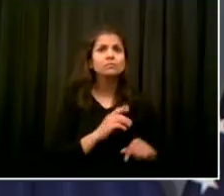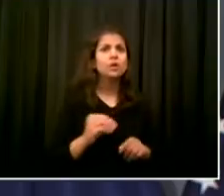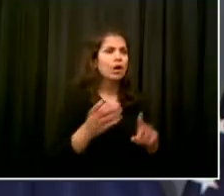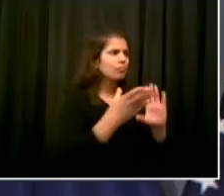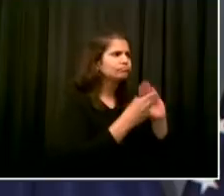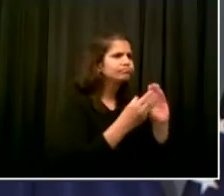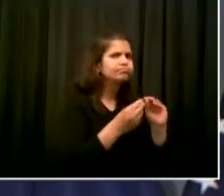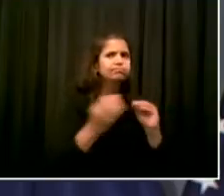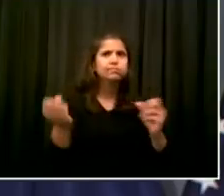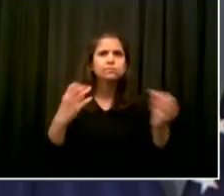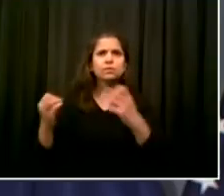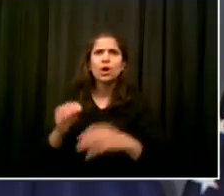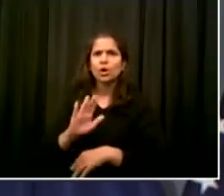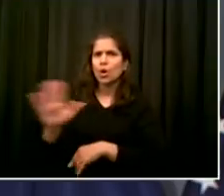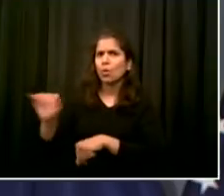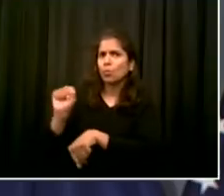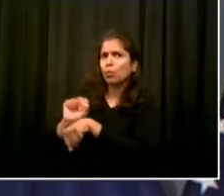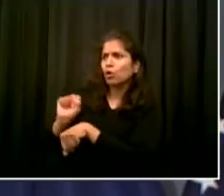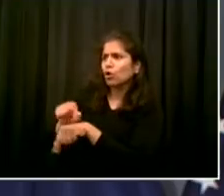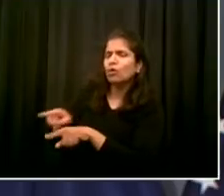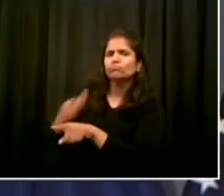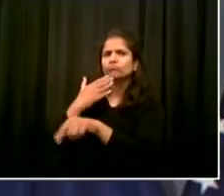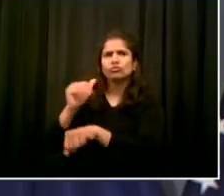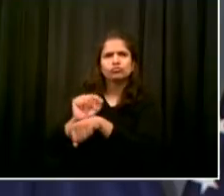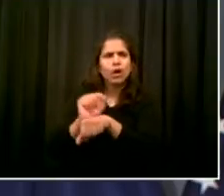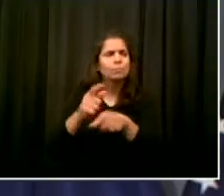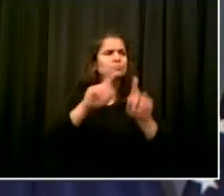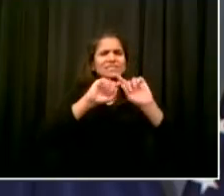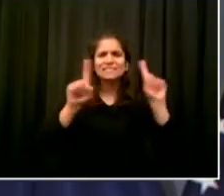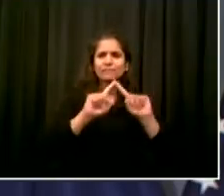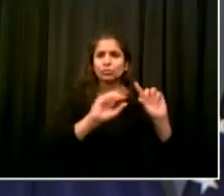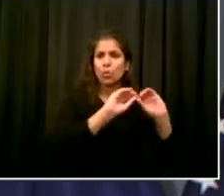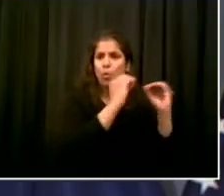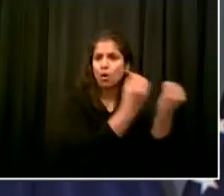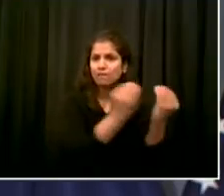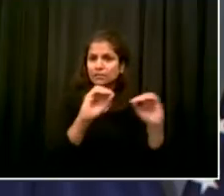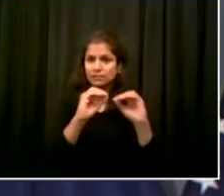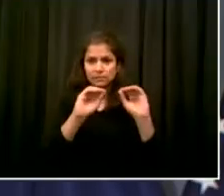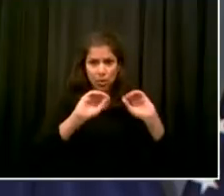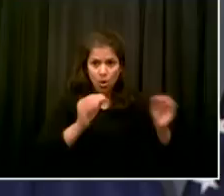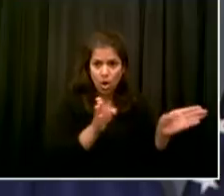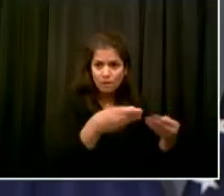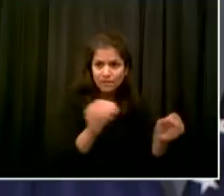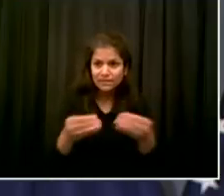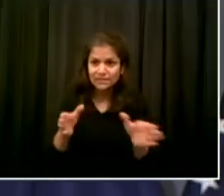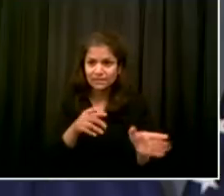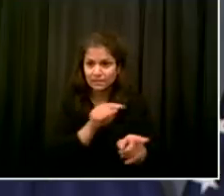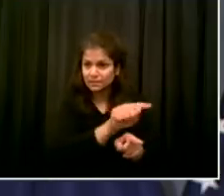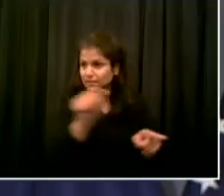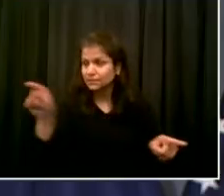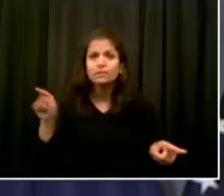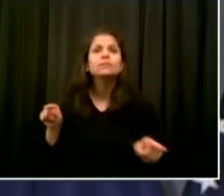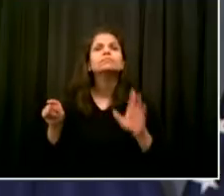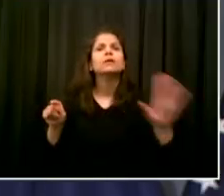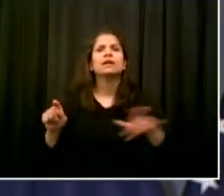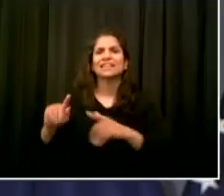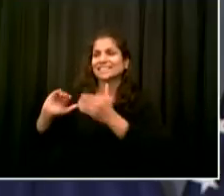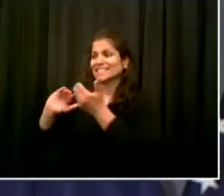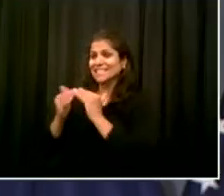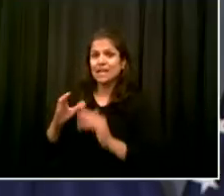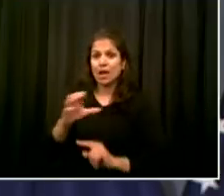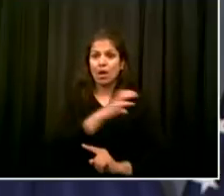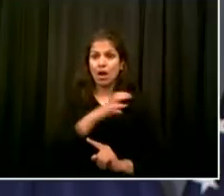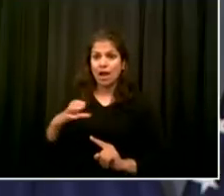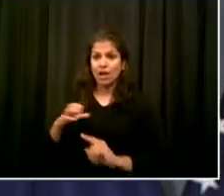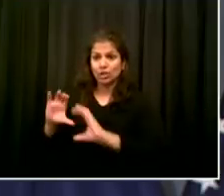Justice. I'm very thankful to all the city council members that represent our districts that helped support us in this effort in the